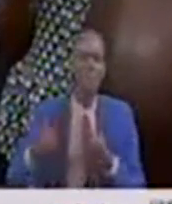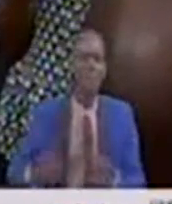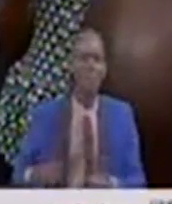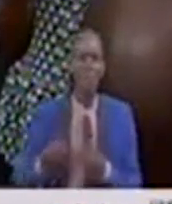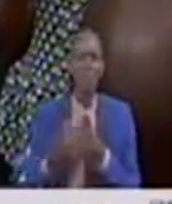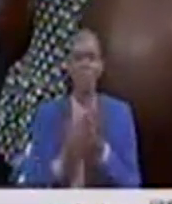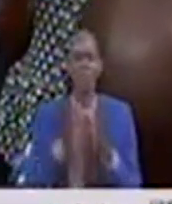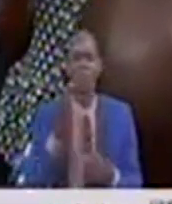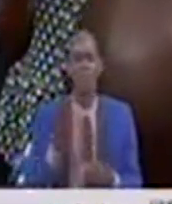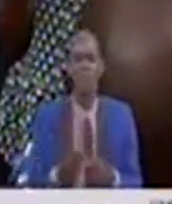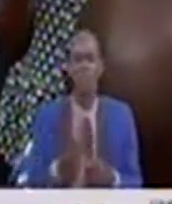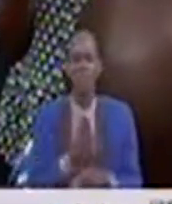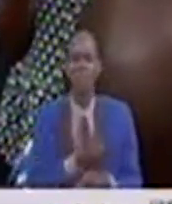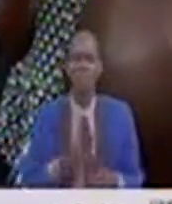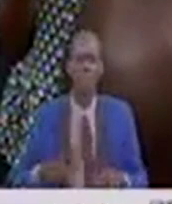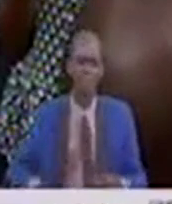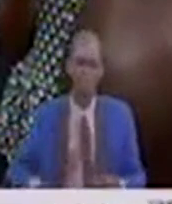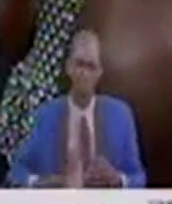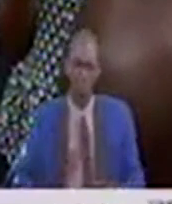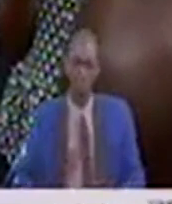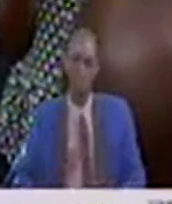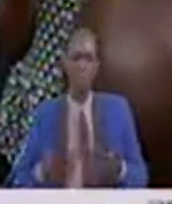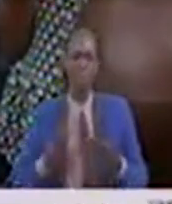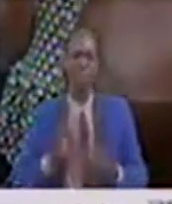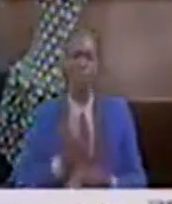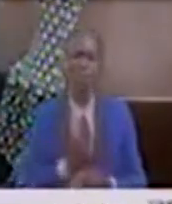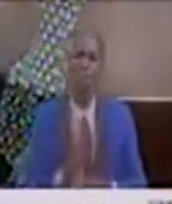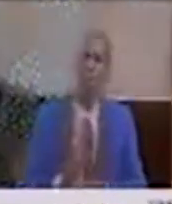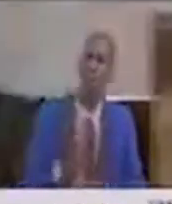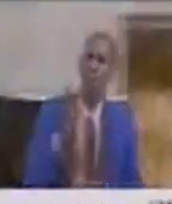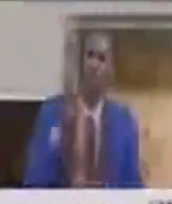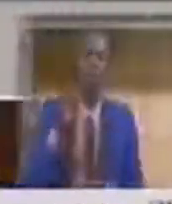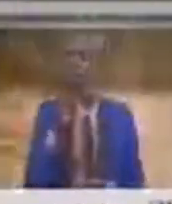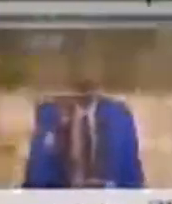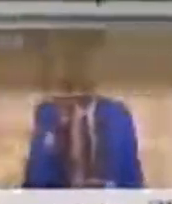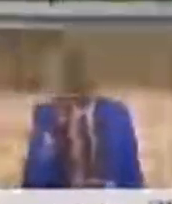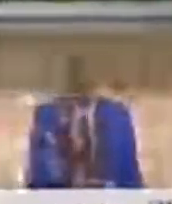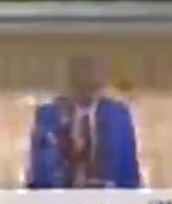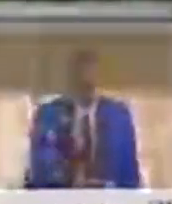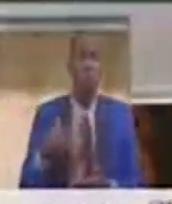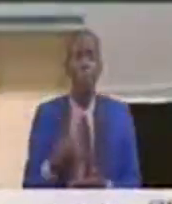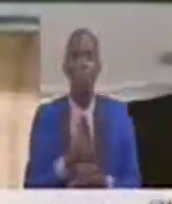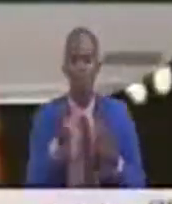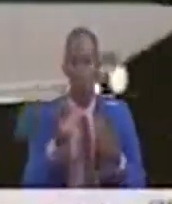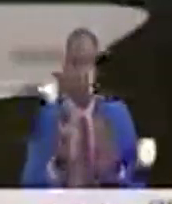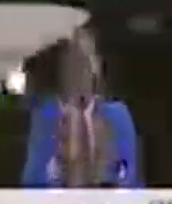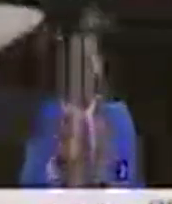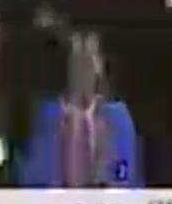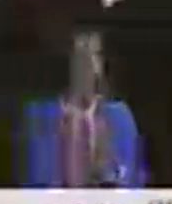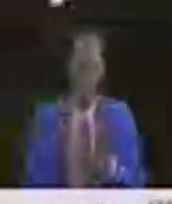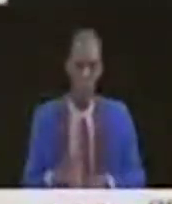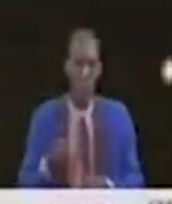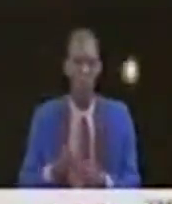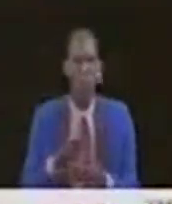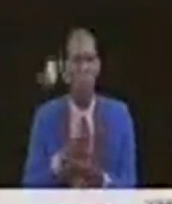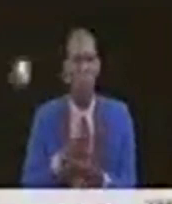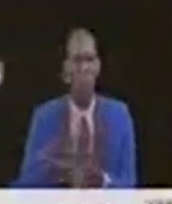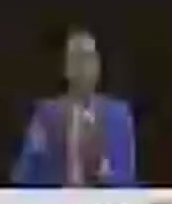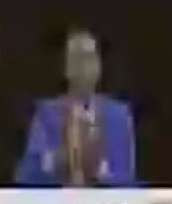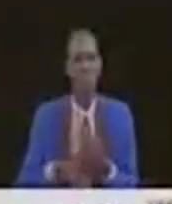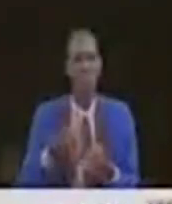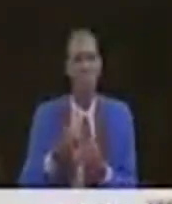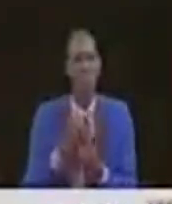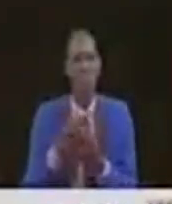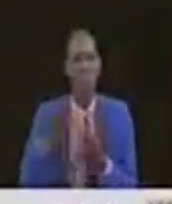name. And Lord, raise us up and lift us up so that we can walk in righteousness, in holiness,